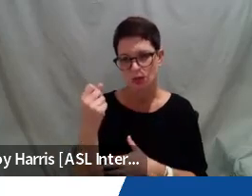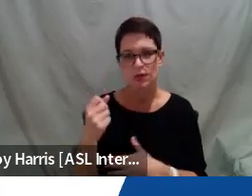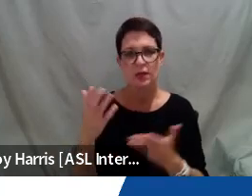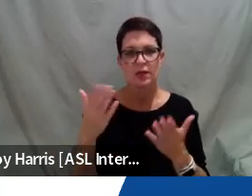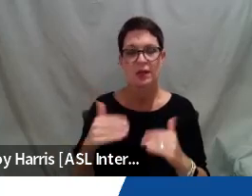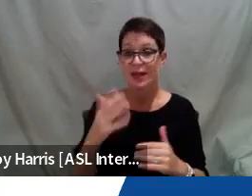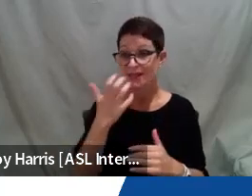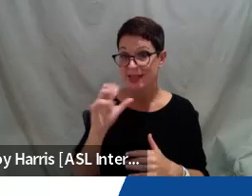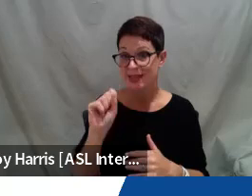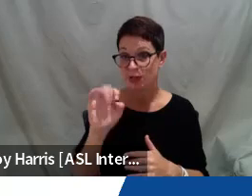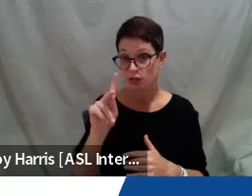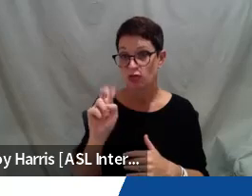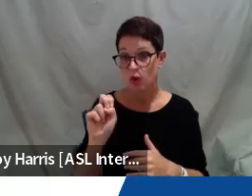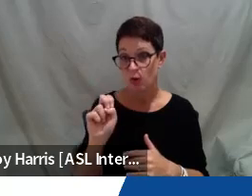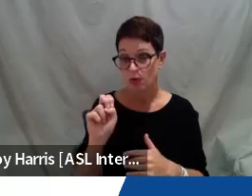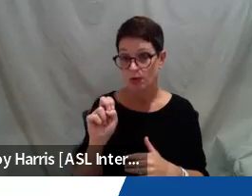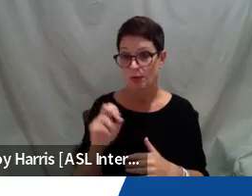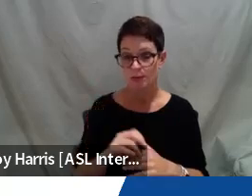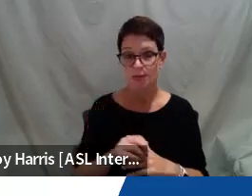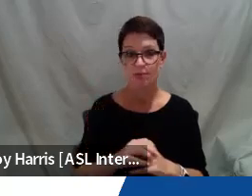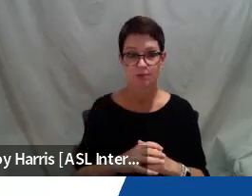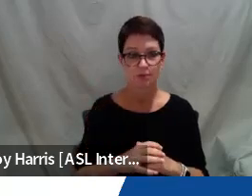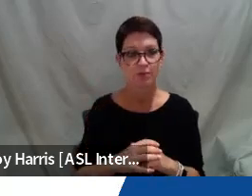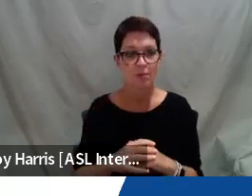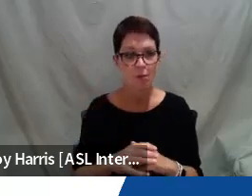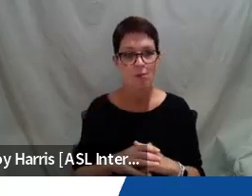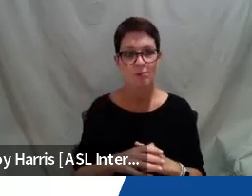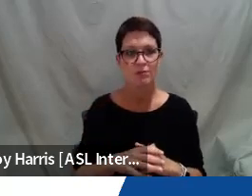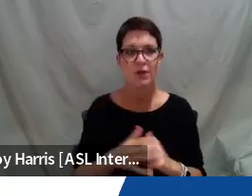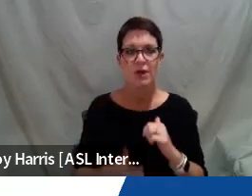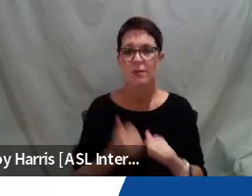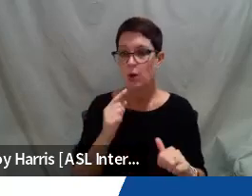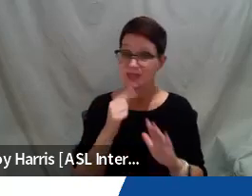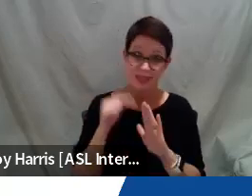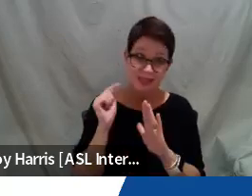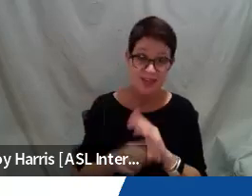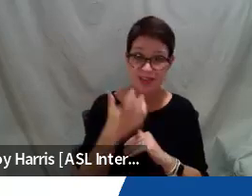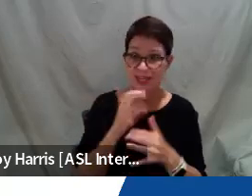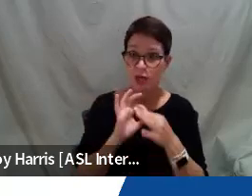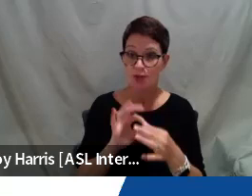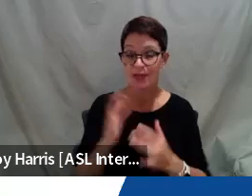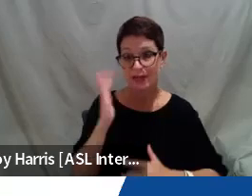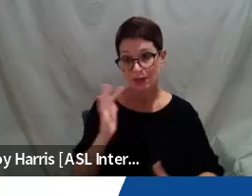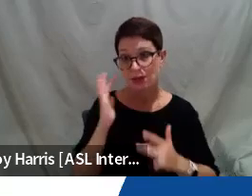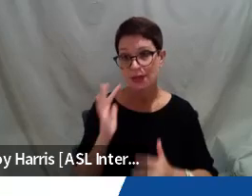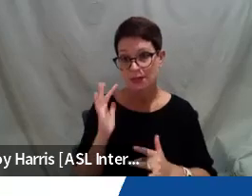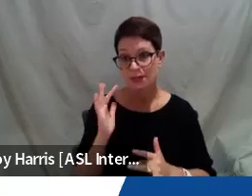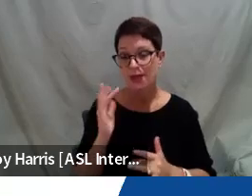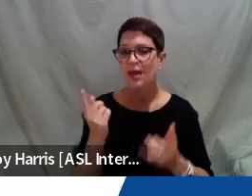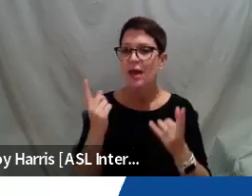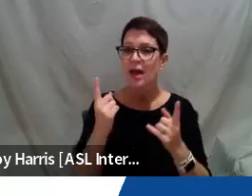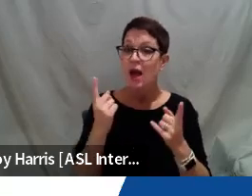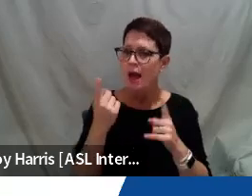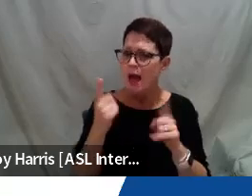slide. And heat stroke is the most serious heat-related illness. It occurs when the